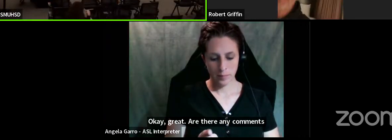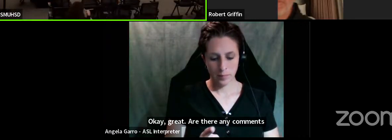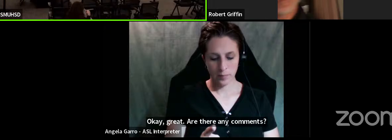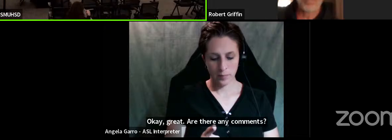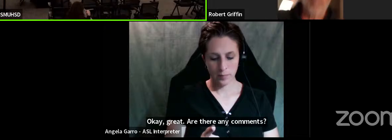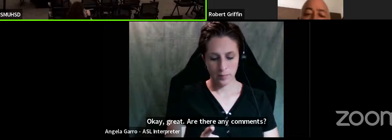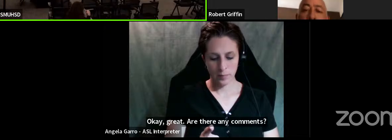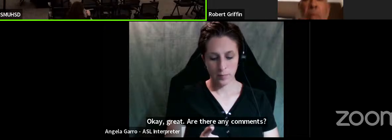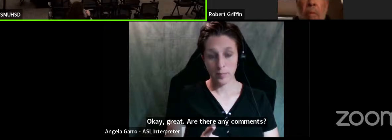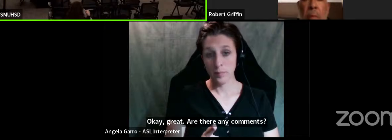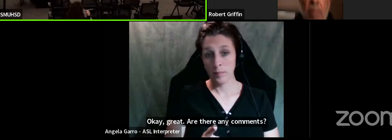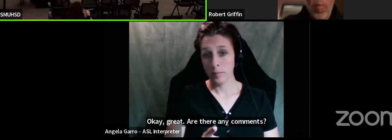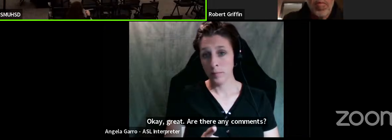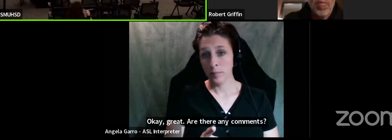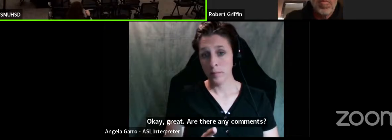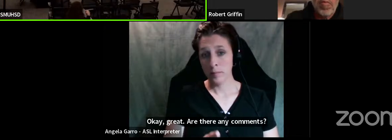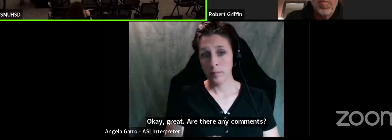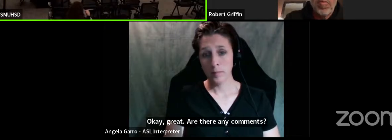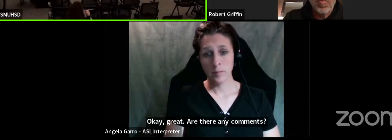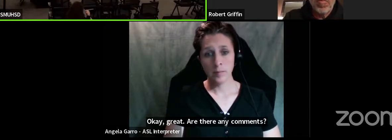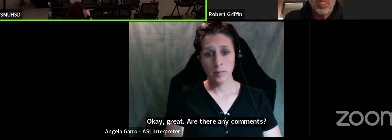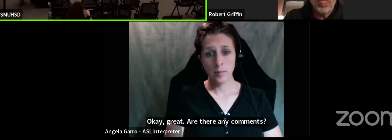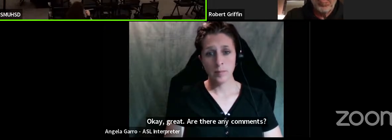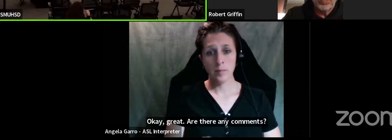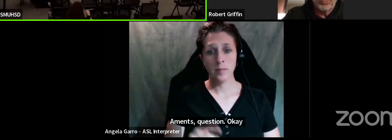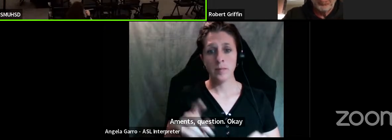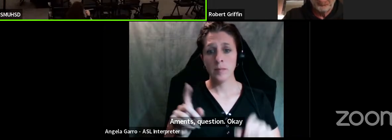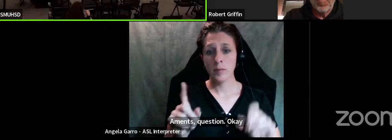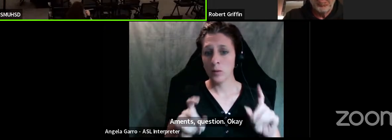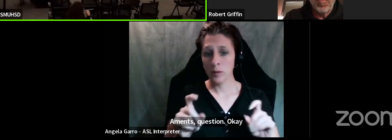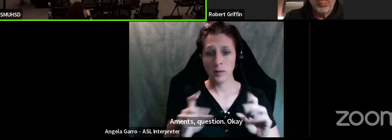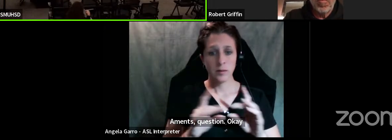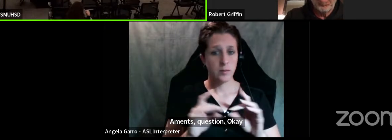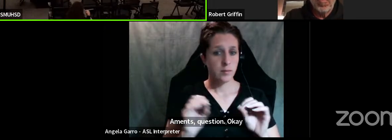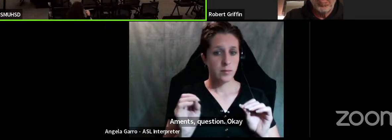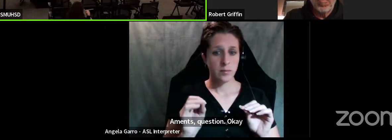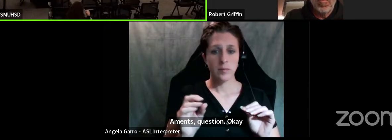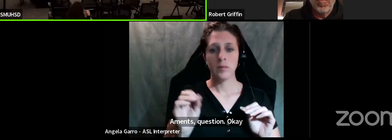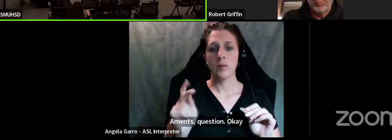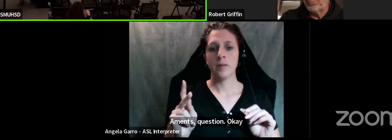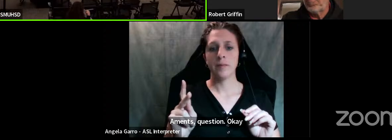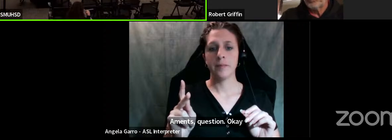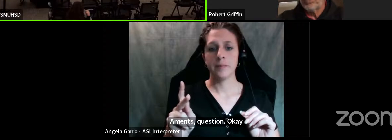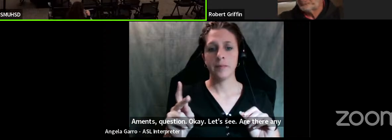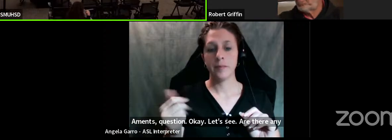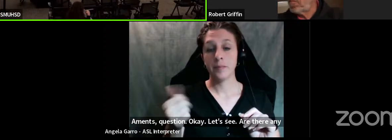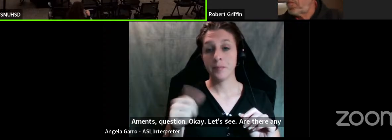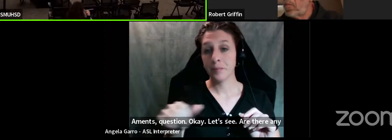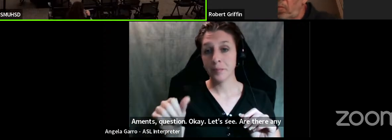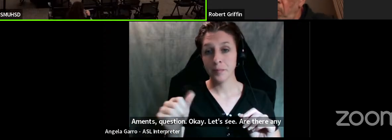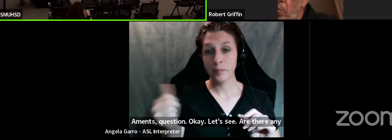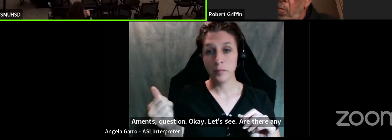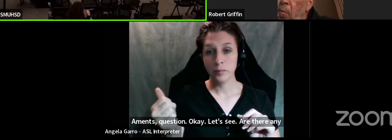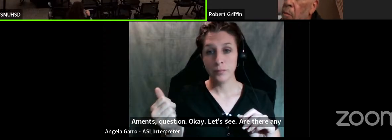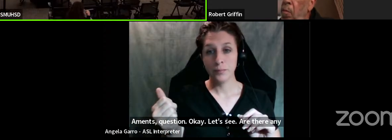Comments, questions? Okay. Let's see, are there any